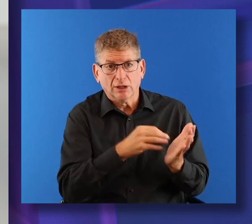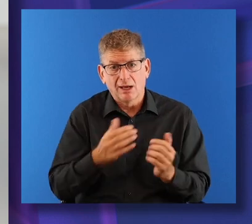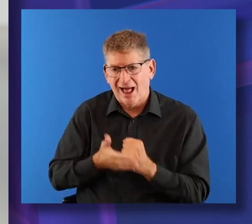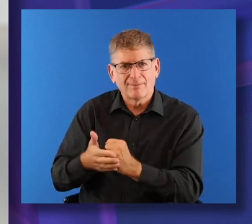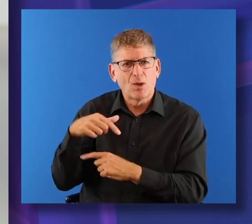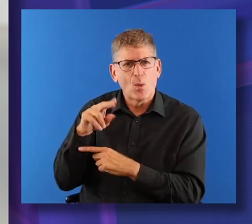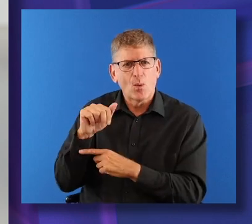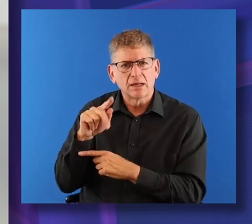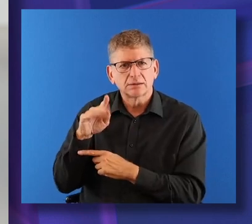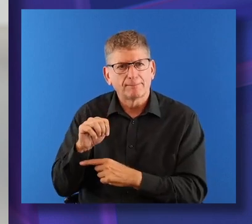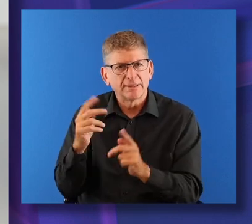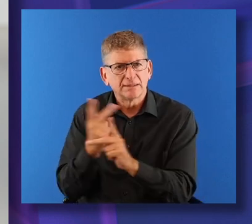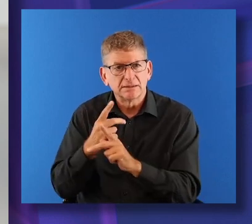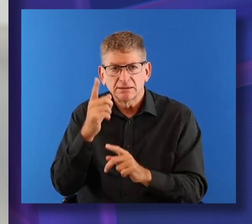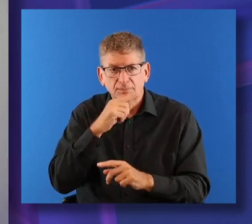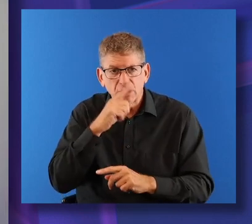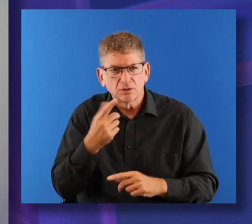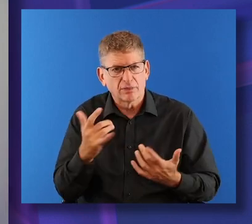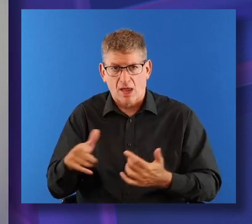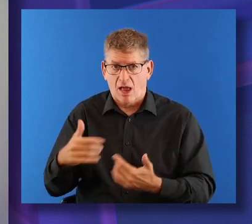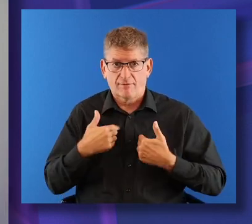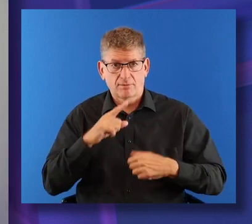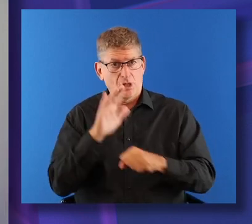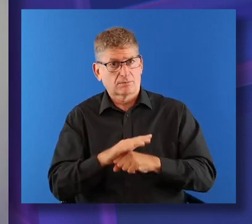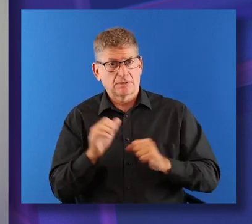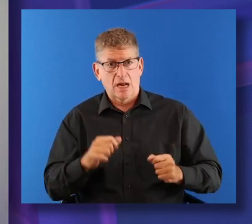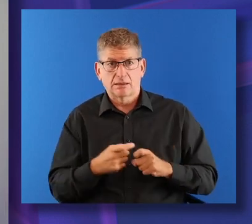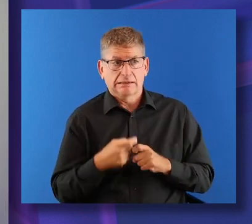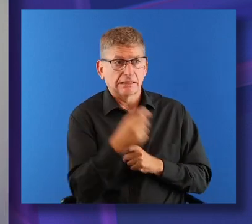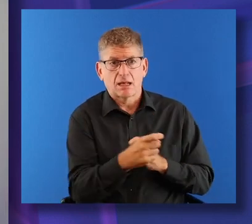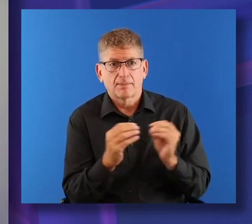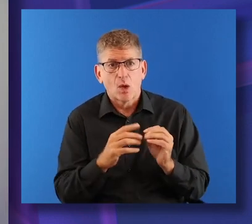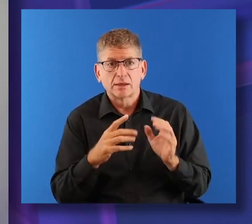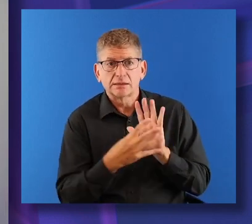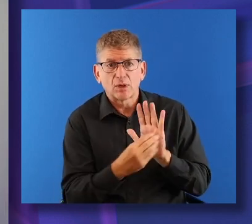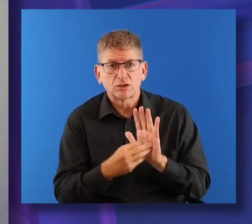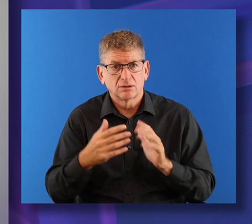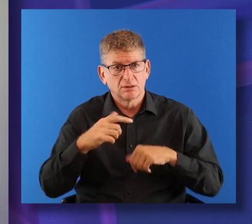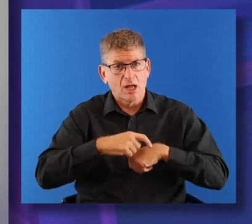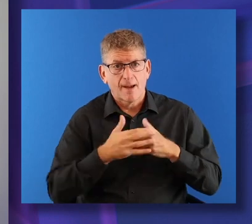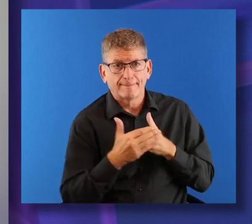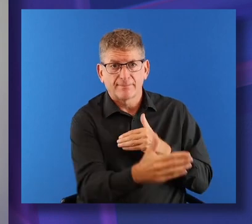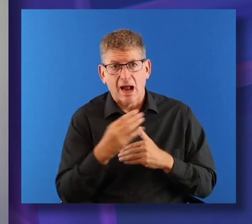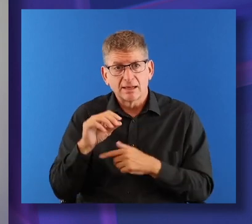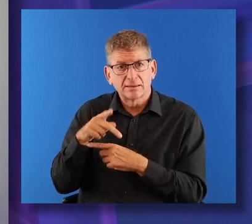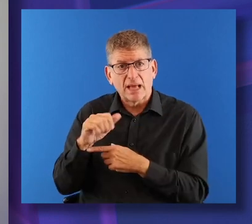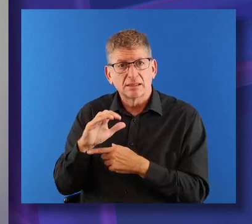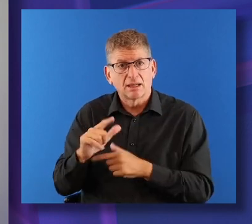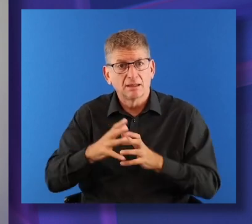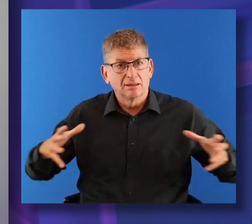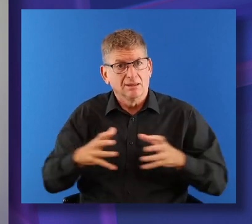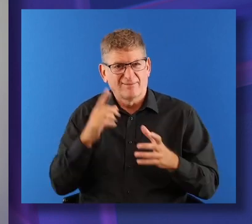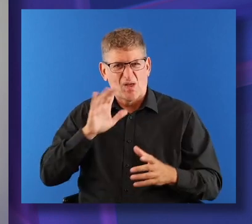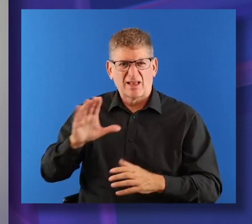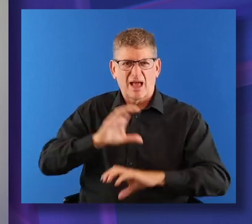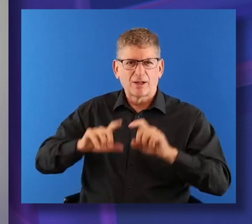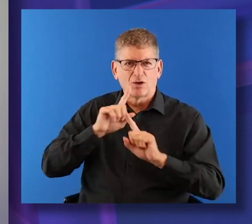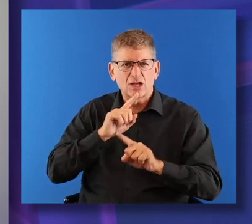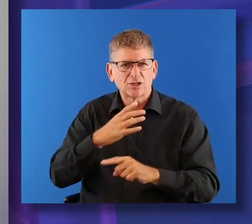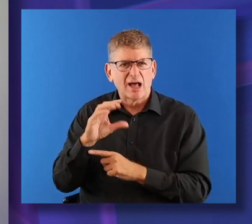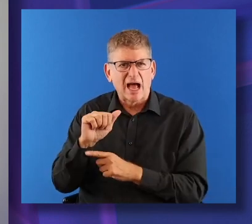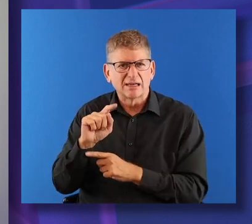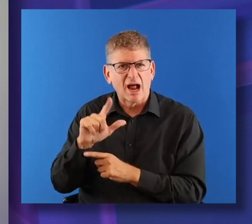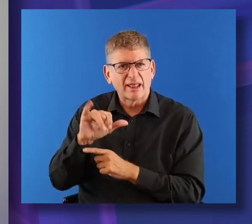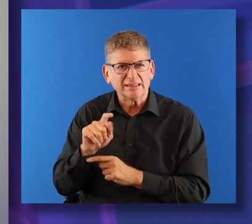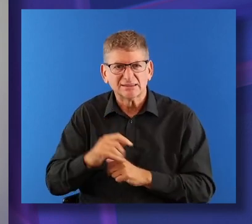of reducing our carbon footprint. And next, Karen will tell us more about how research in AI for science can aid Microsoft's efforts towards advancing carbon